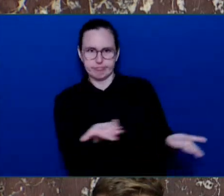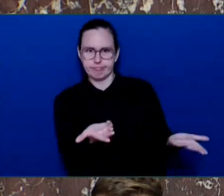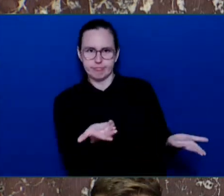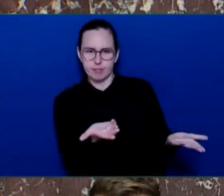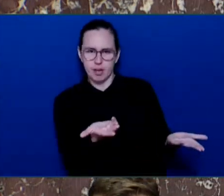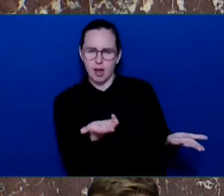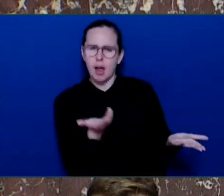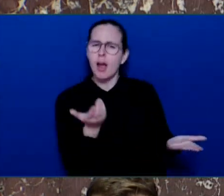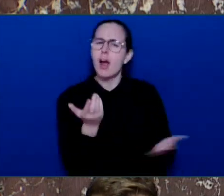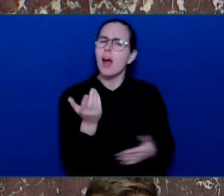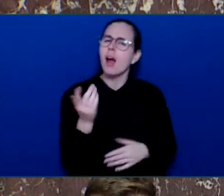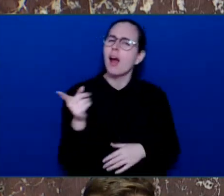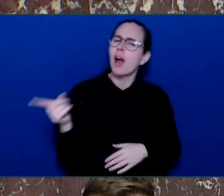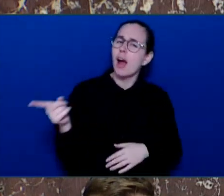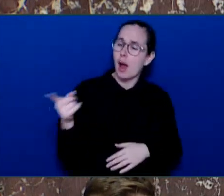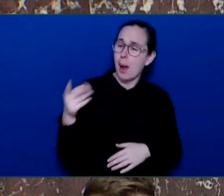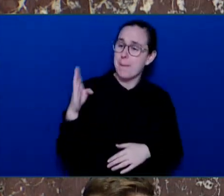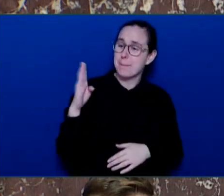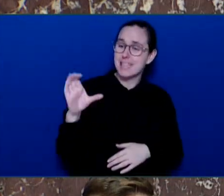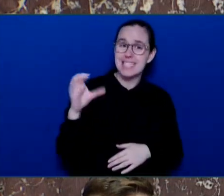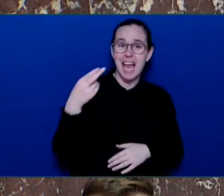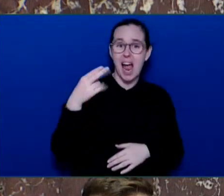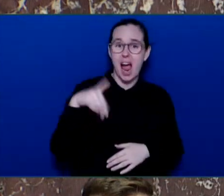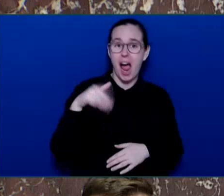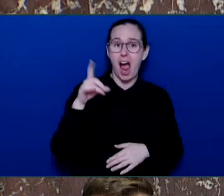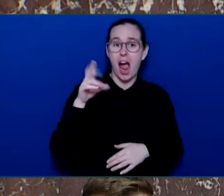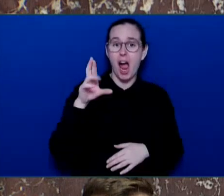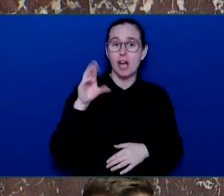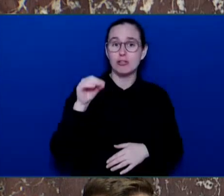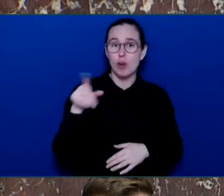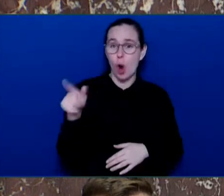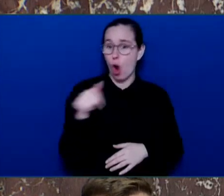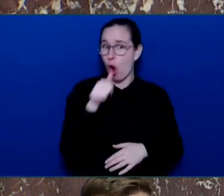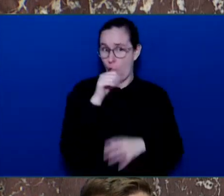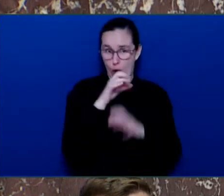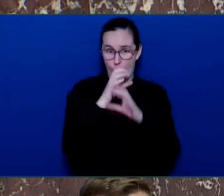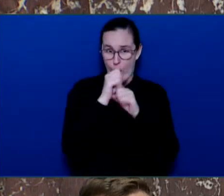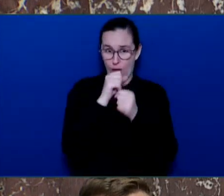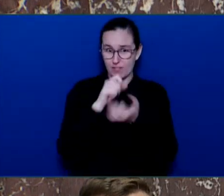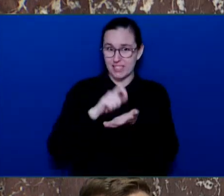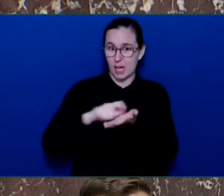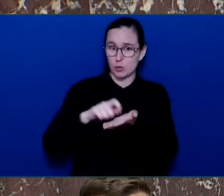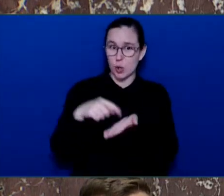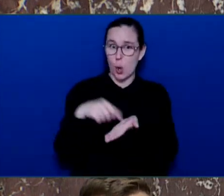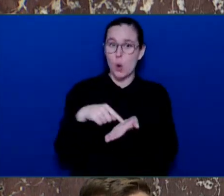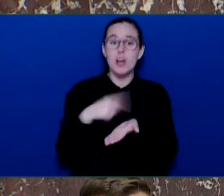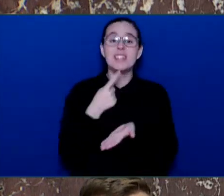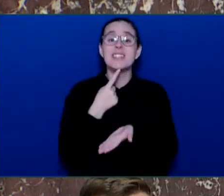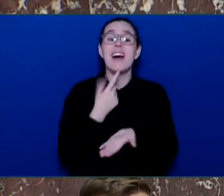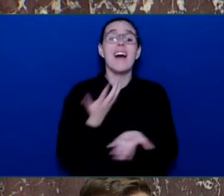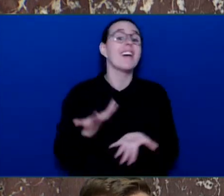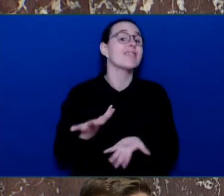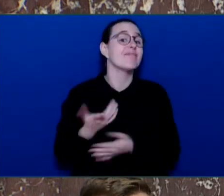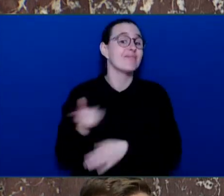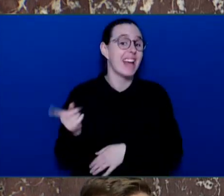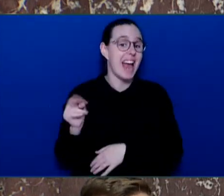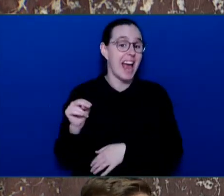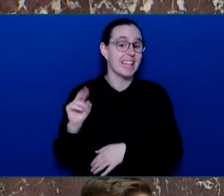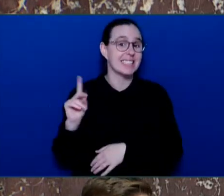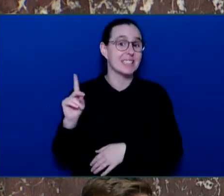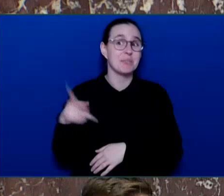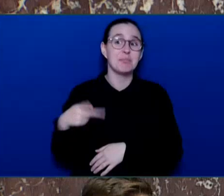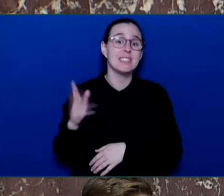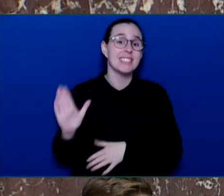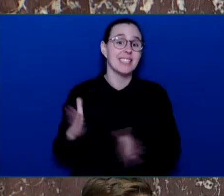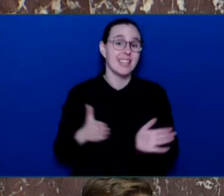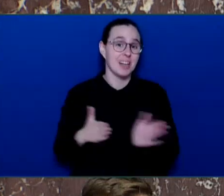that shows the NDP's Cost BC scam is floundering. big time because of a lack of